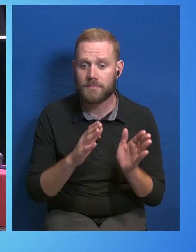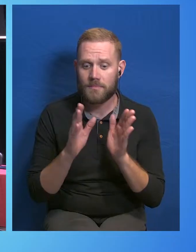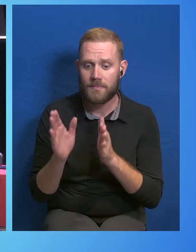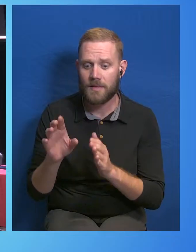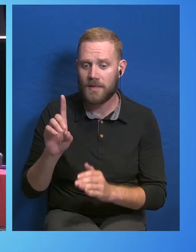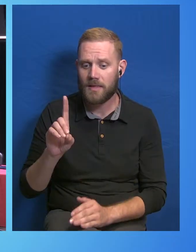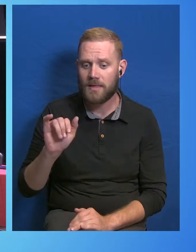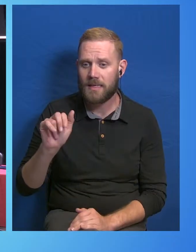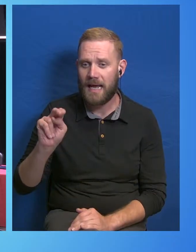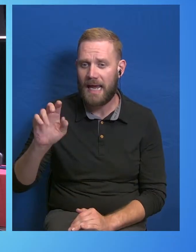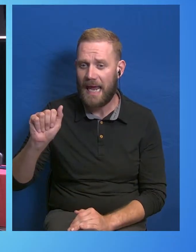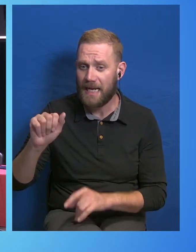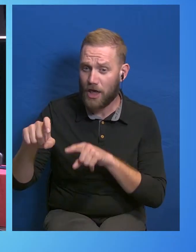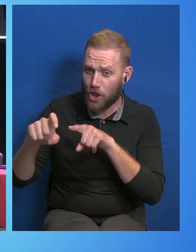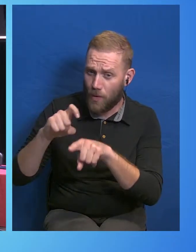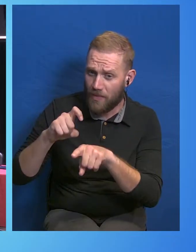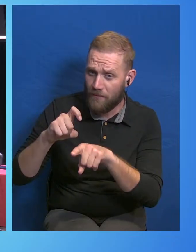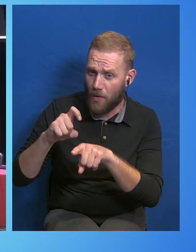Diana, are you on the phone with us?